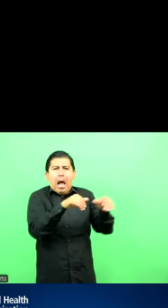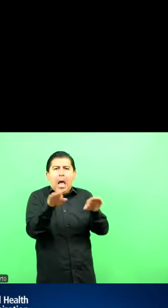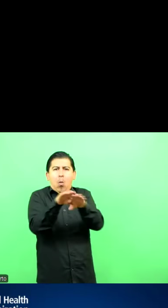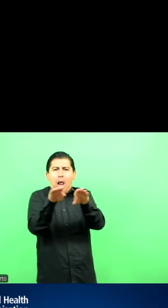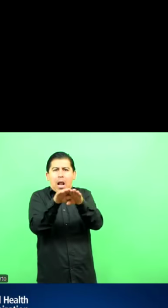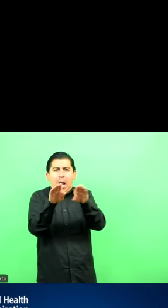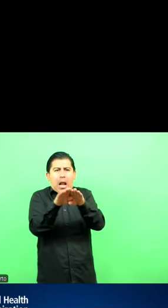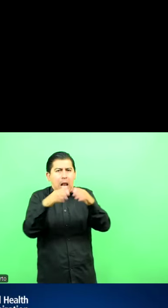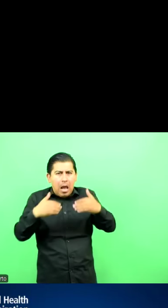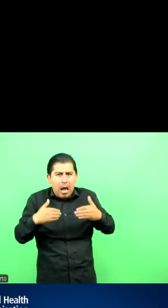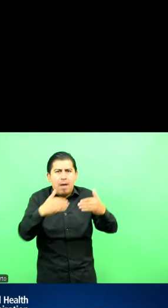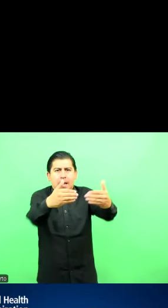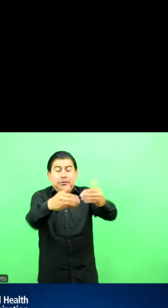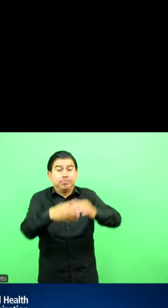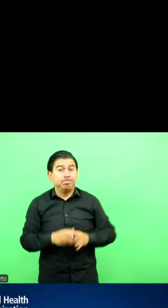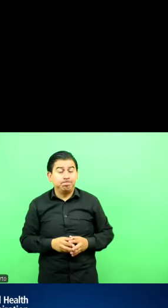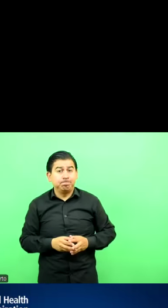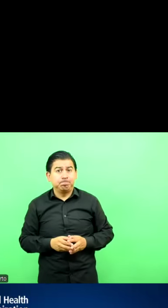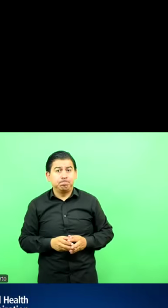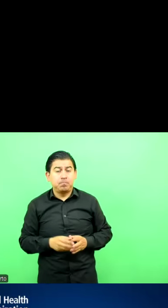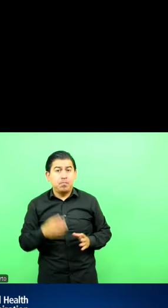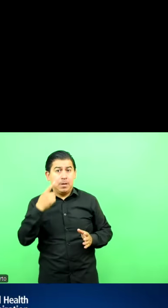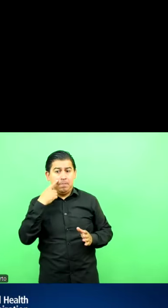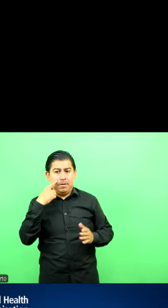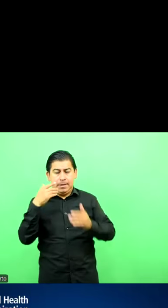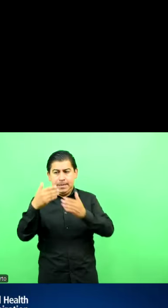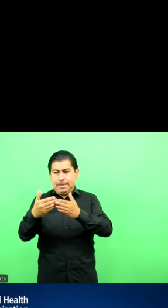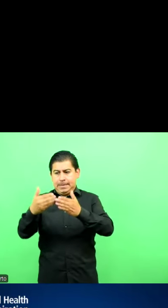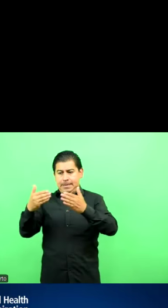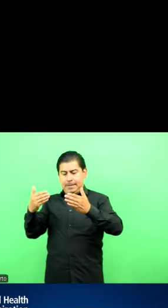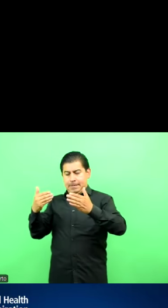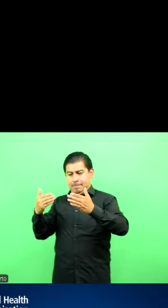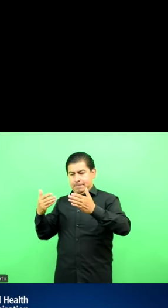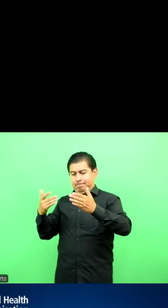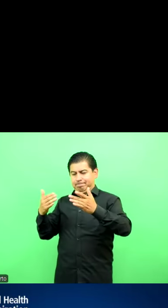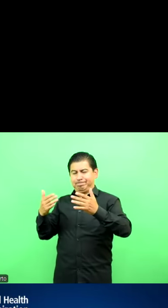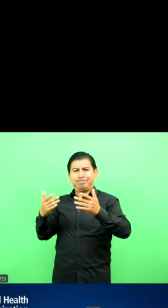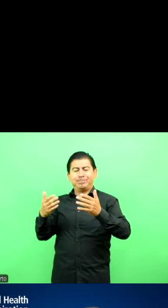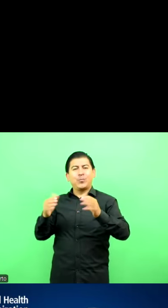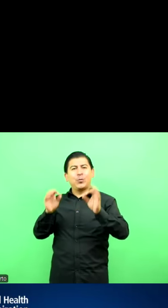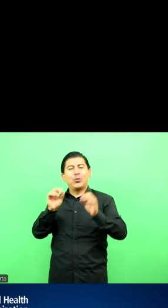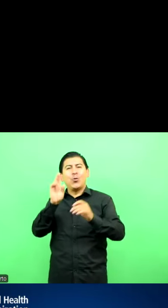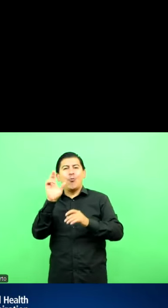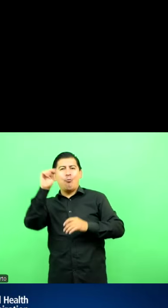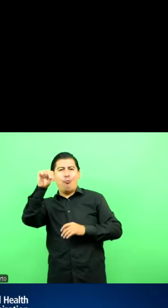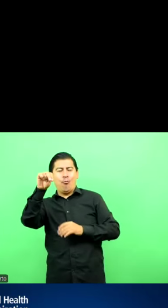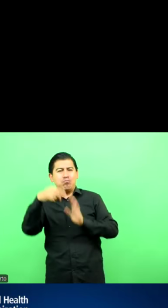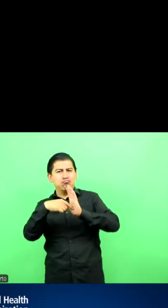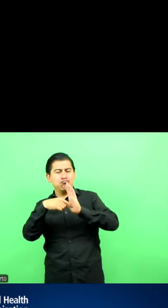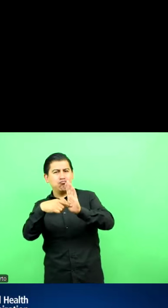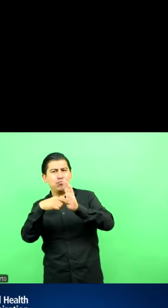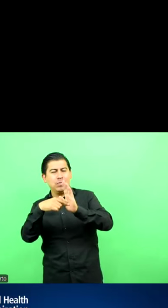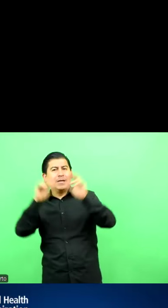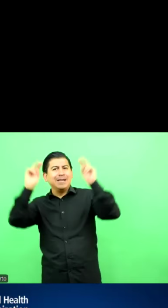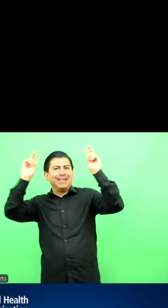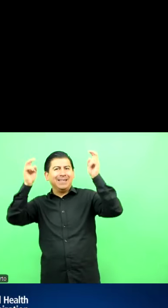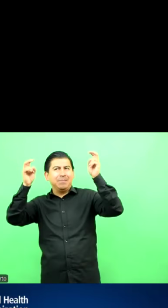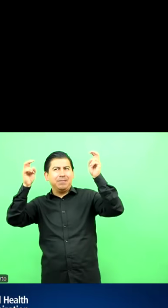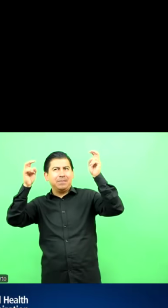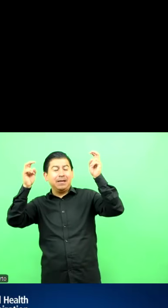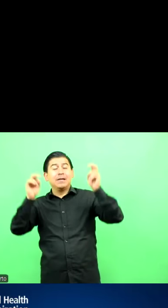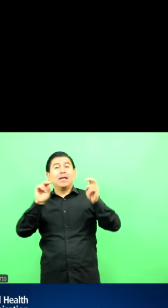2030. So you can understand that this 15 years of span was dedicated just to address those